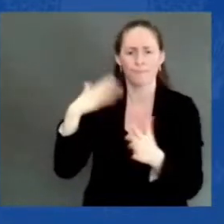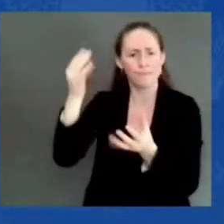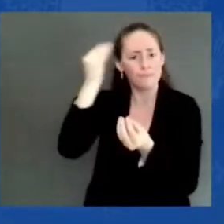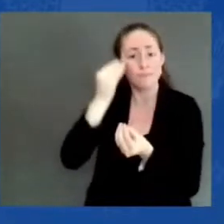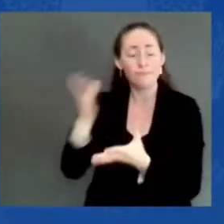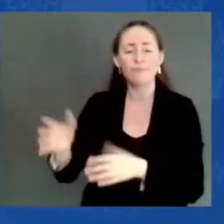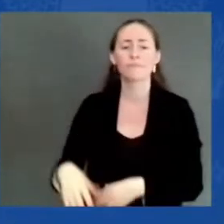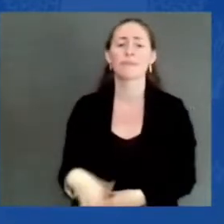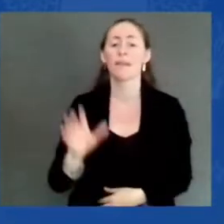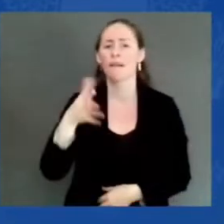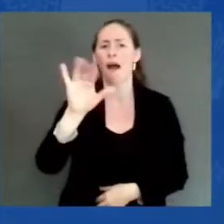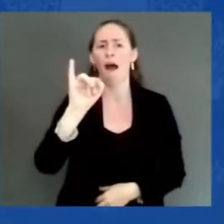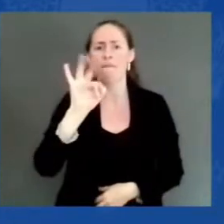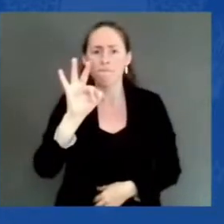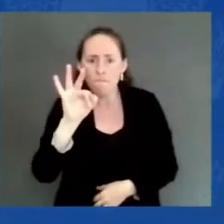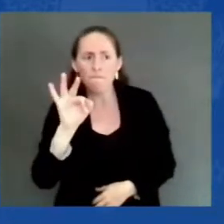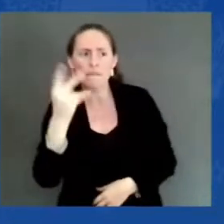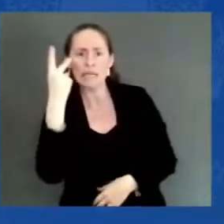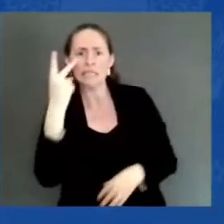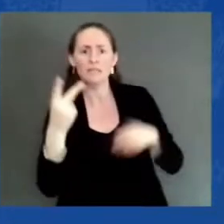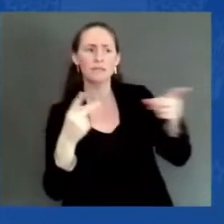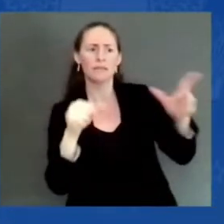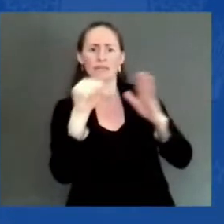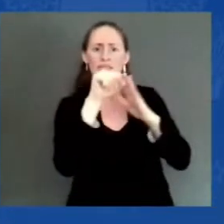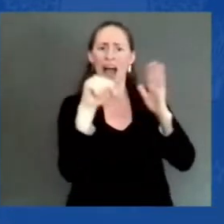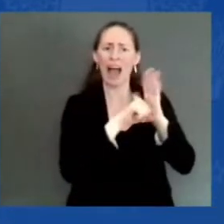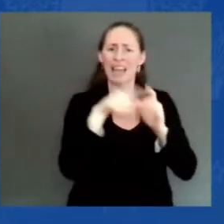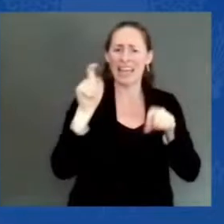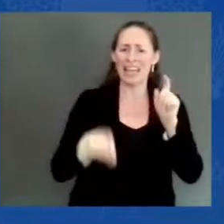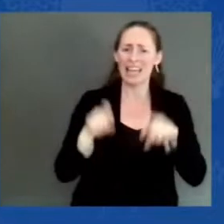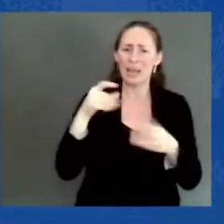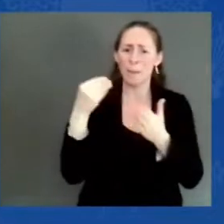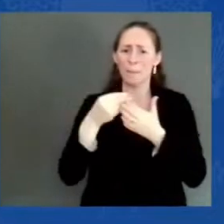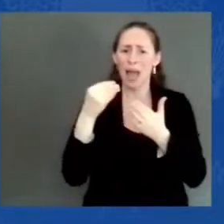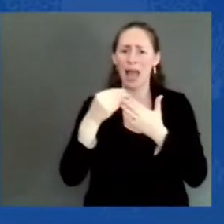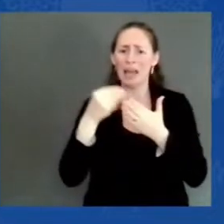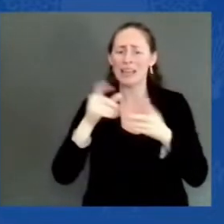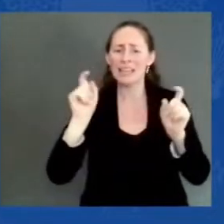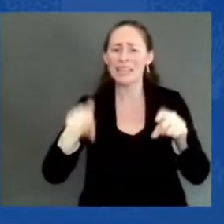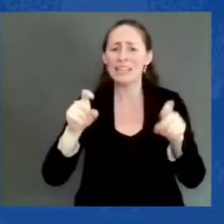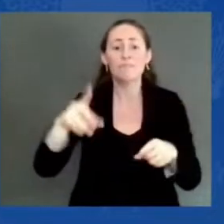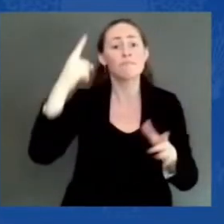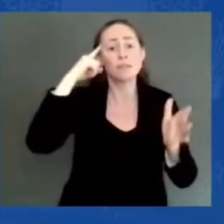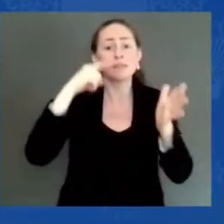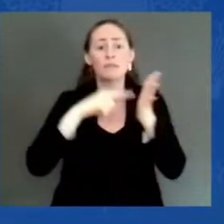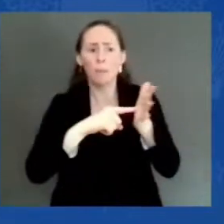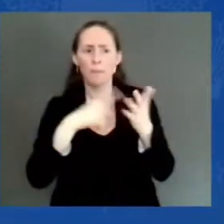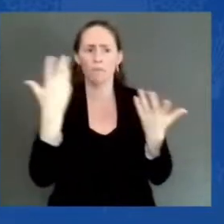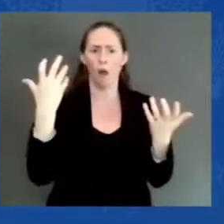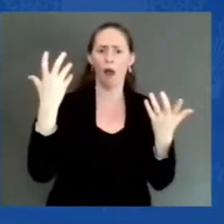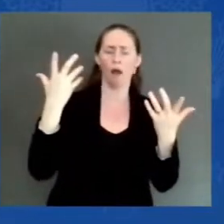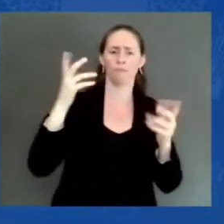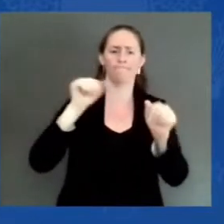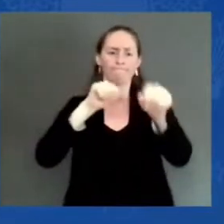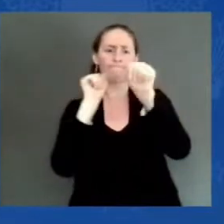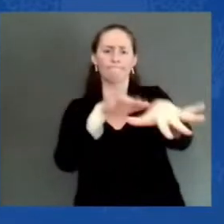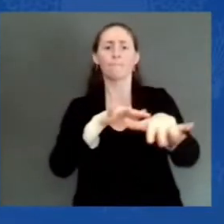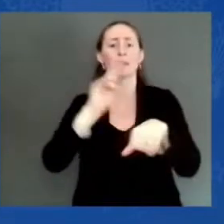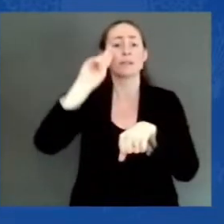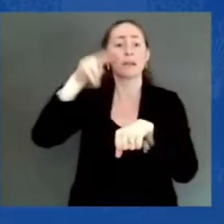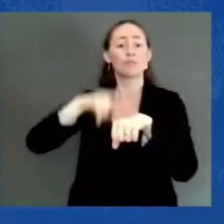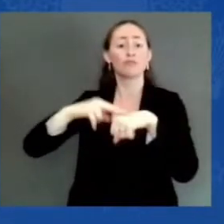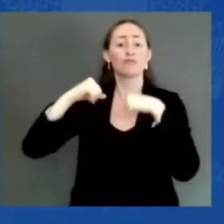end of the year to state deployments of National Guard in support of